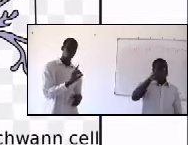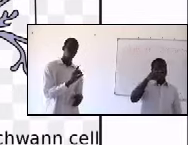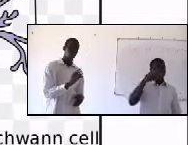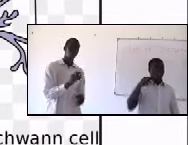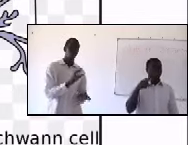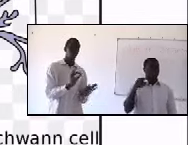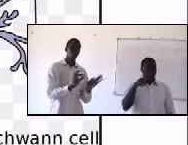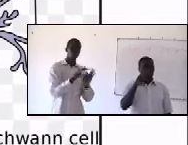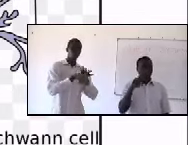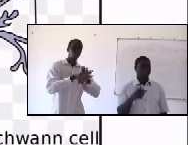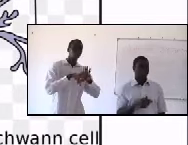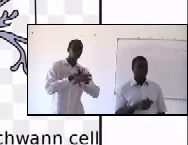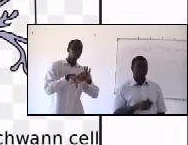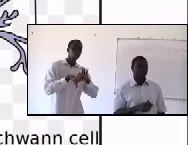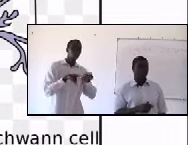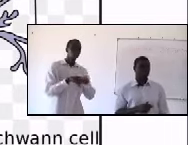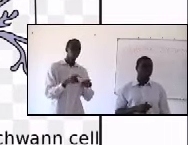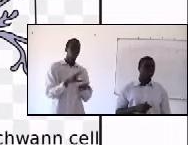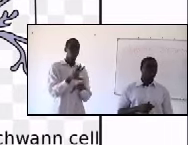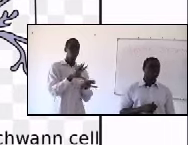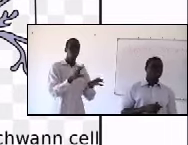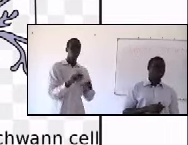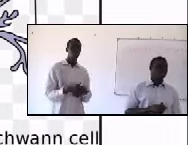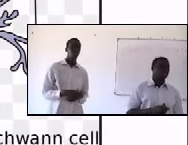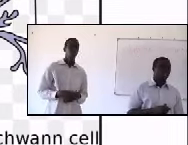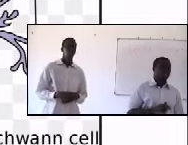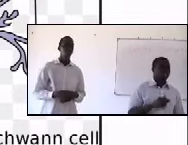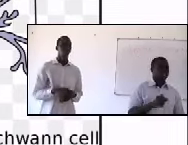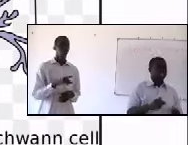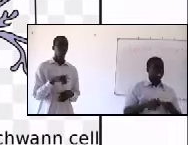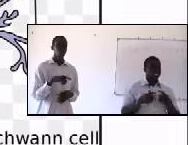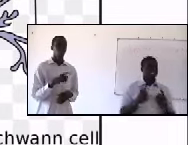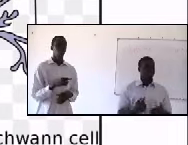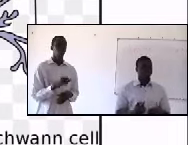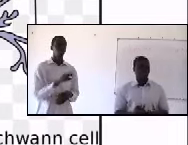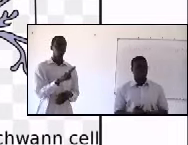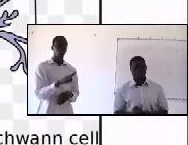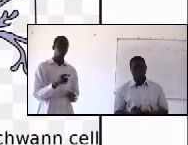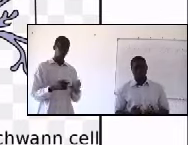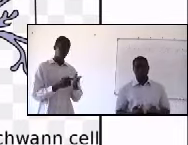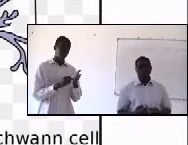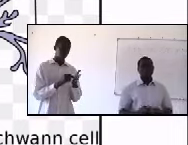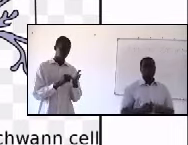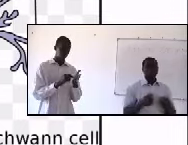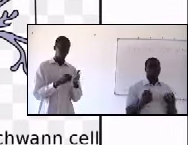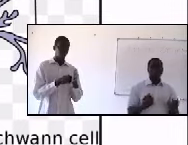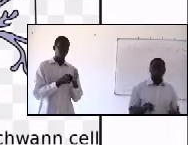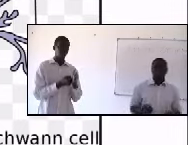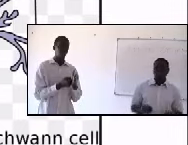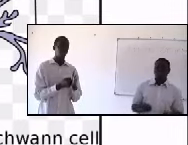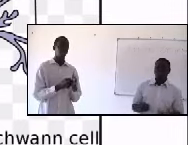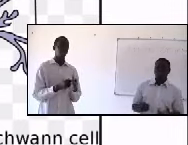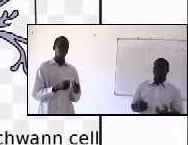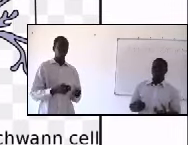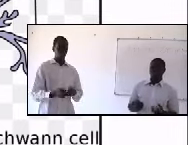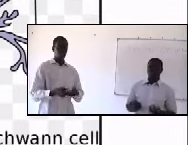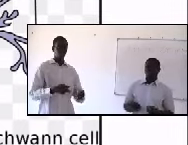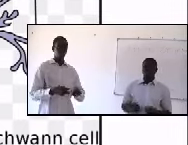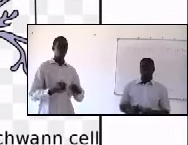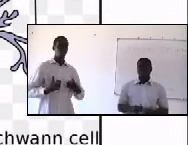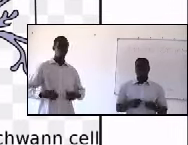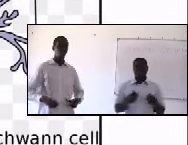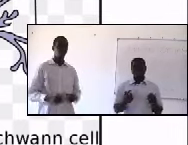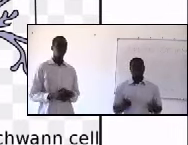from my right, we have the dendrites, that end parts of what, of the neuron, and there it has